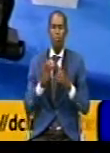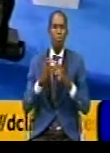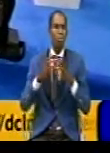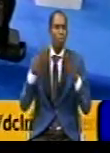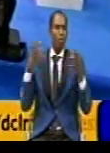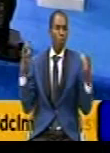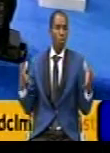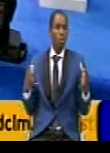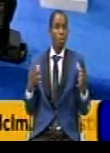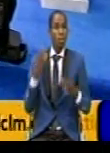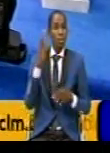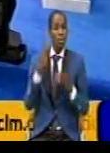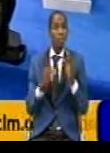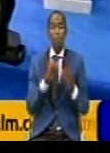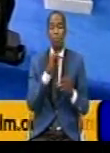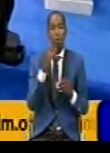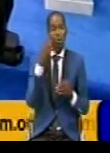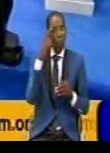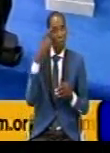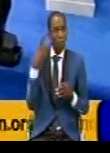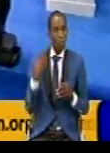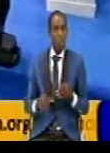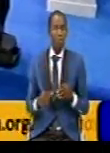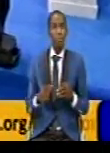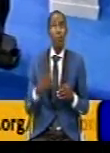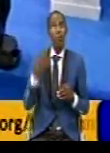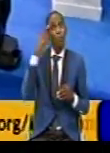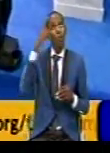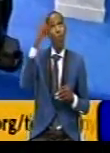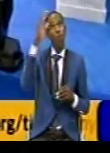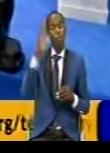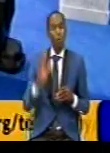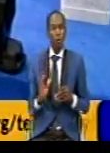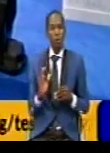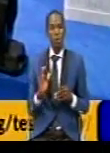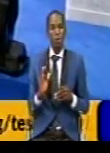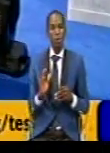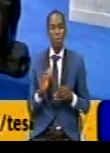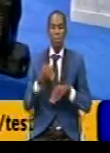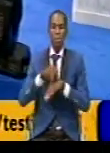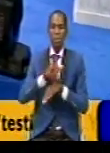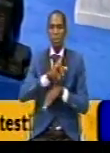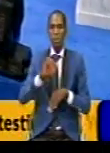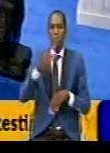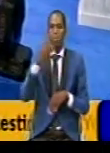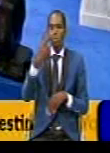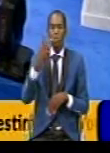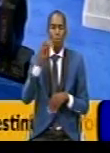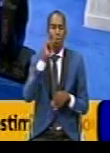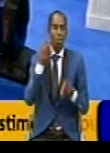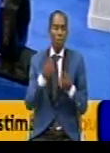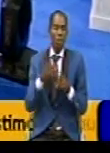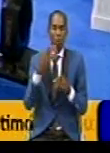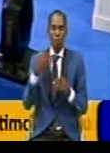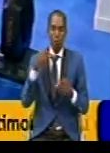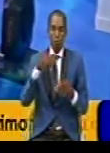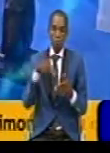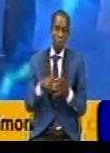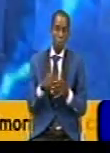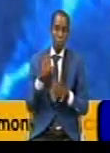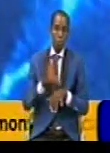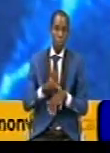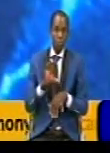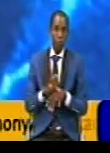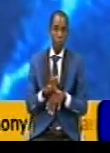I was no more alive. The pains were so much that if not for the intervention of God, certain